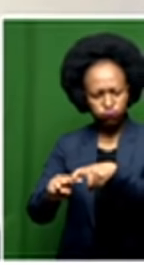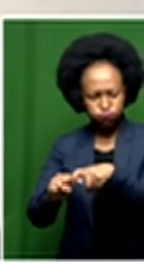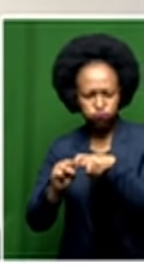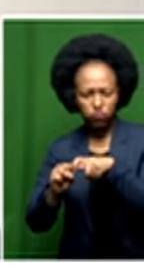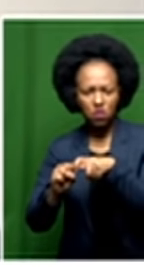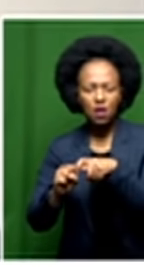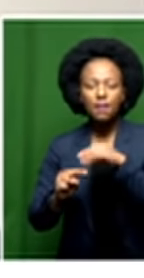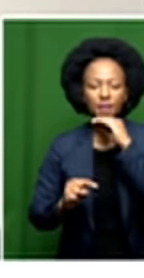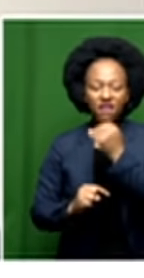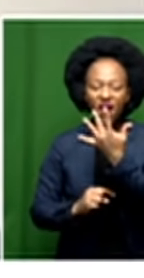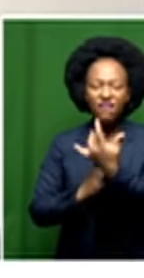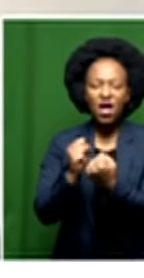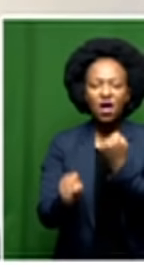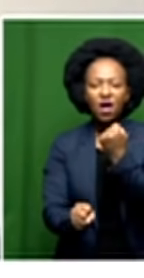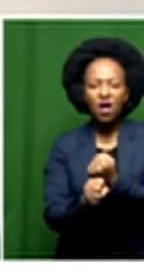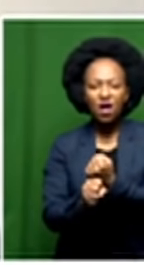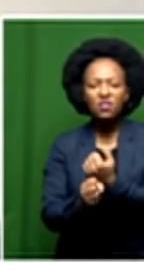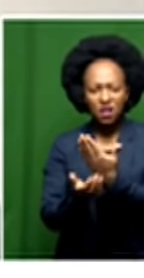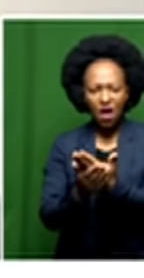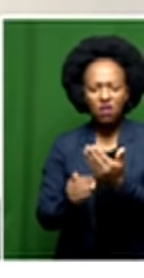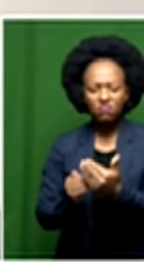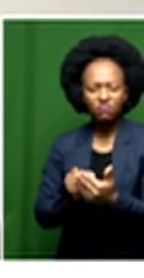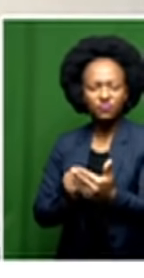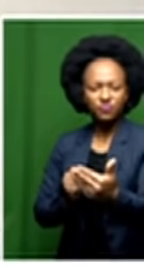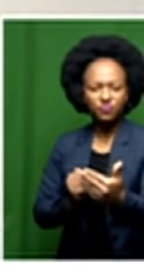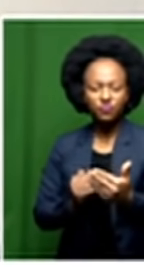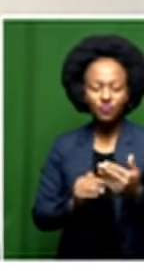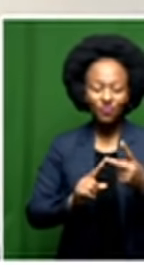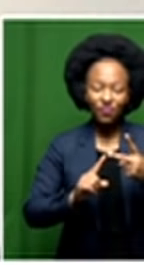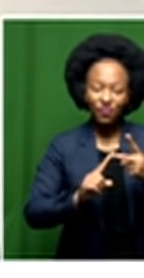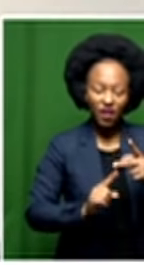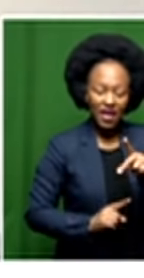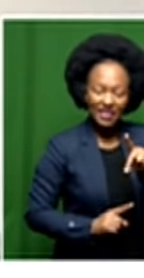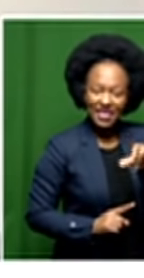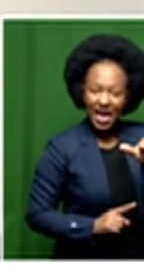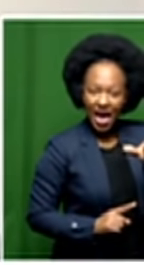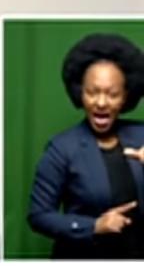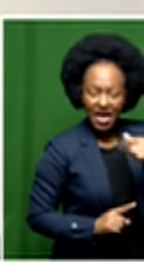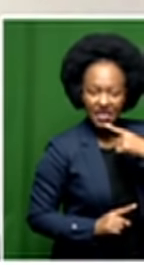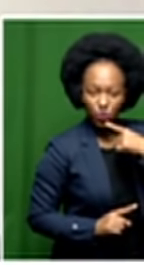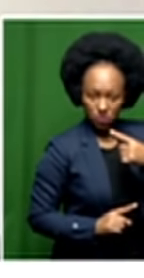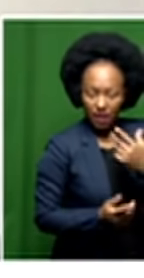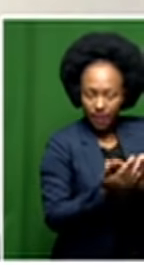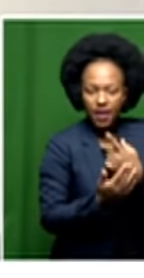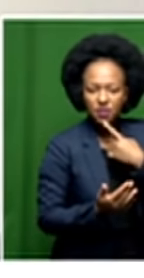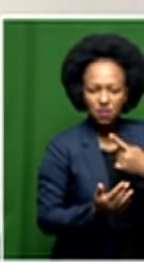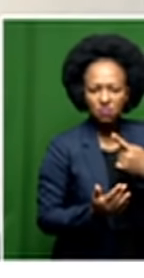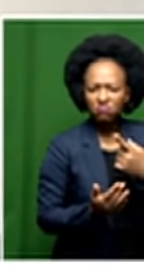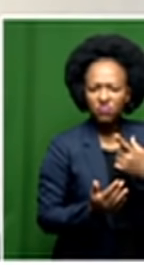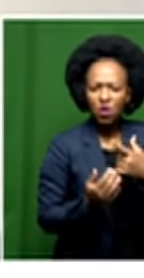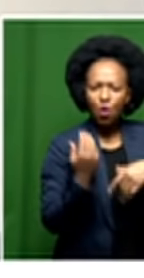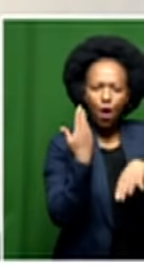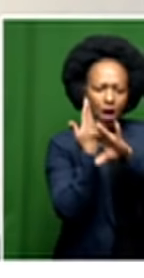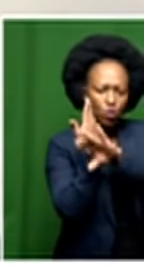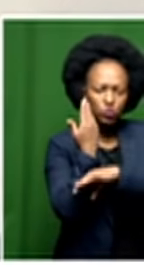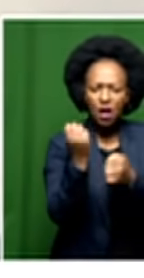the 5-year term limit. The DA will contend that there are no circumstances where the